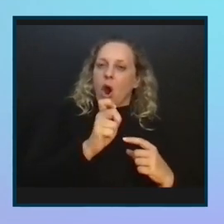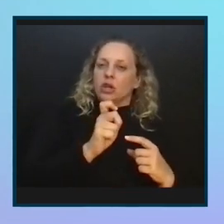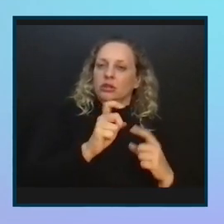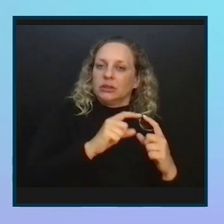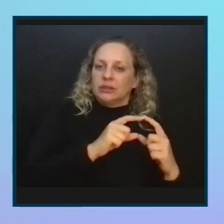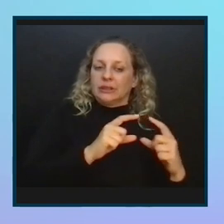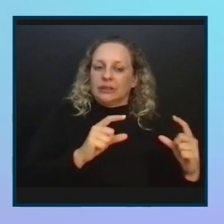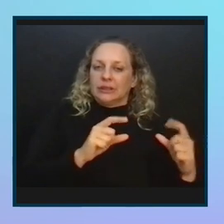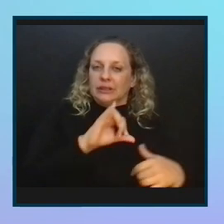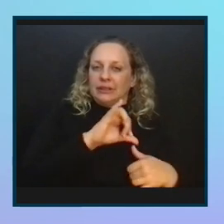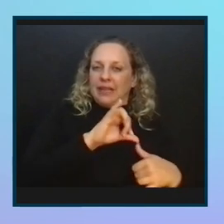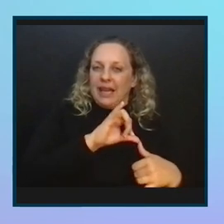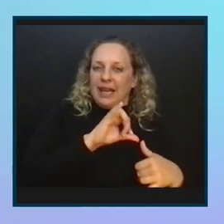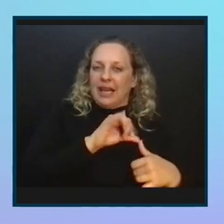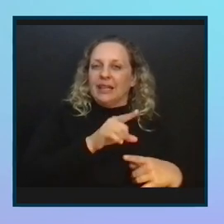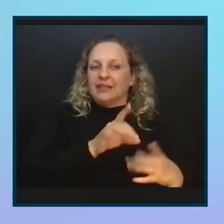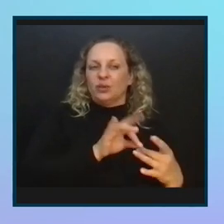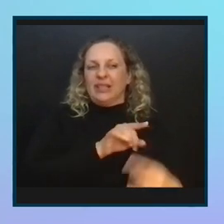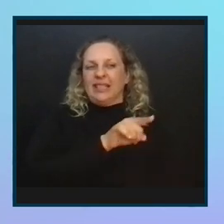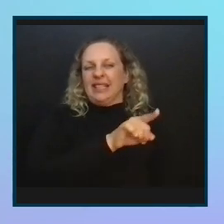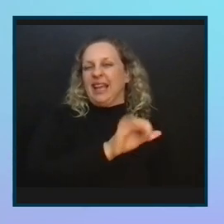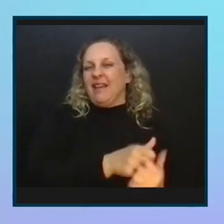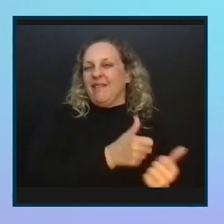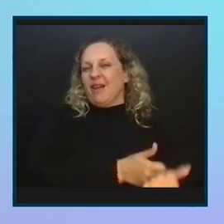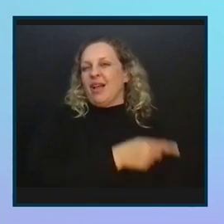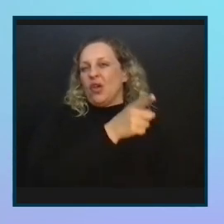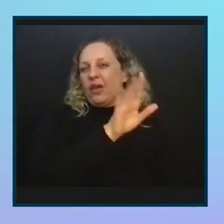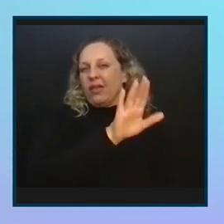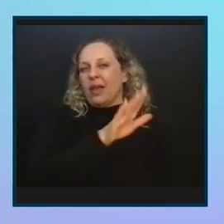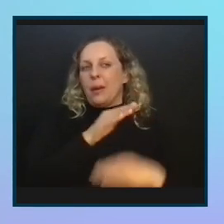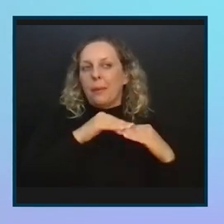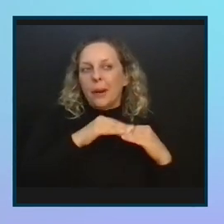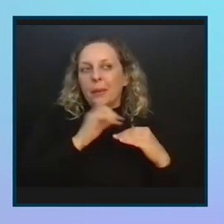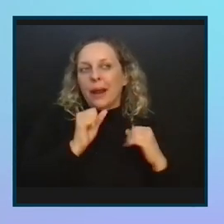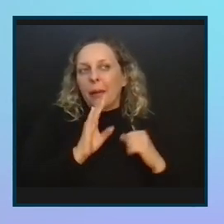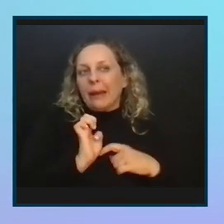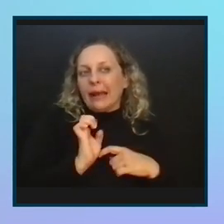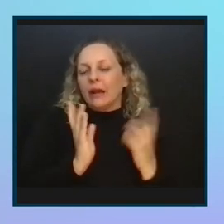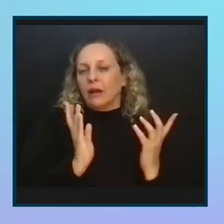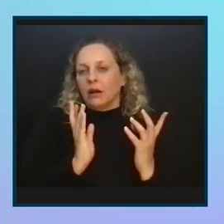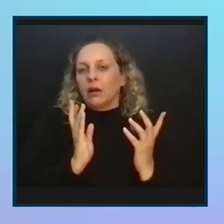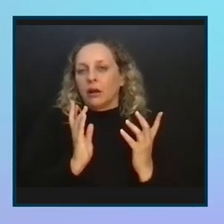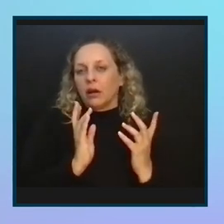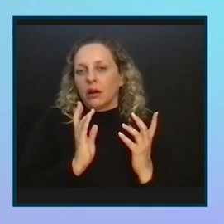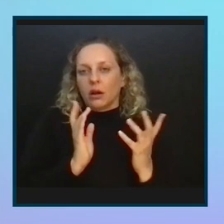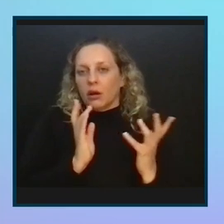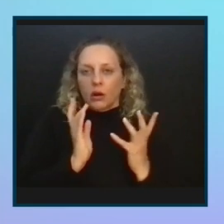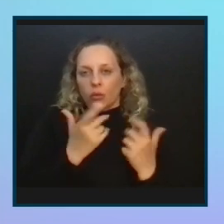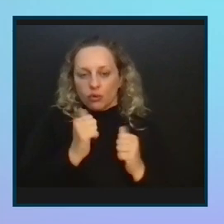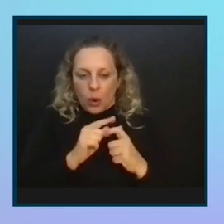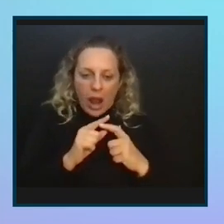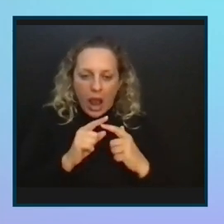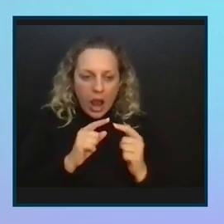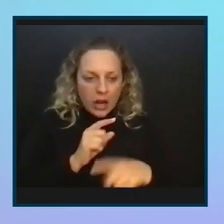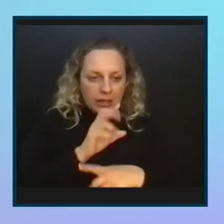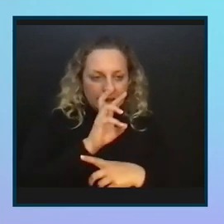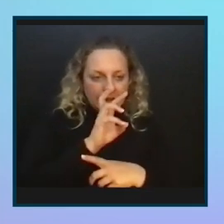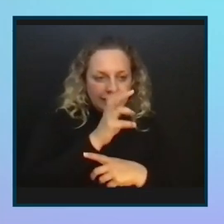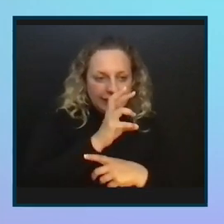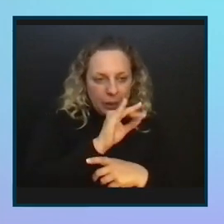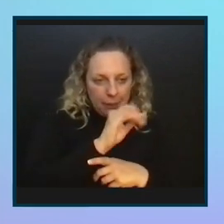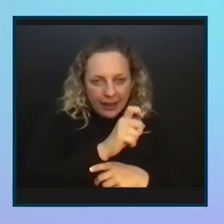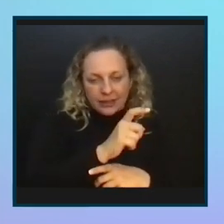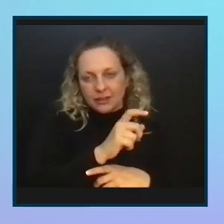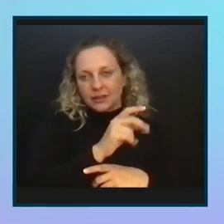conversations related to that. And I know what's the minimum it can be. We try and push for 16 pixels, but some